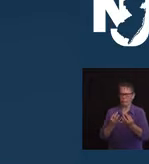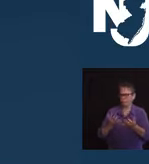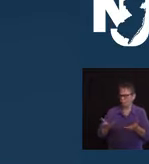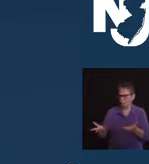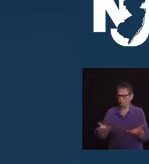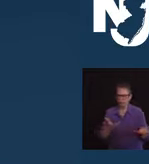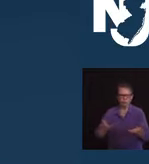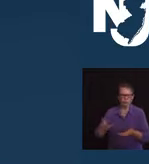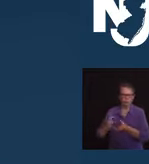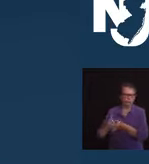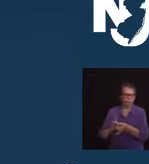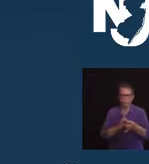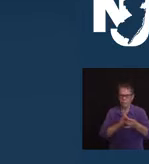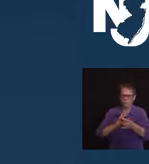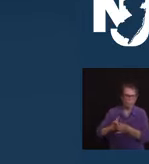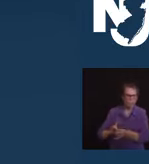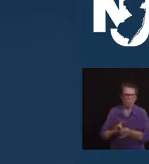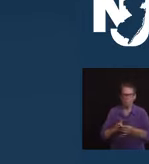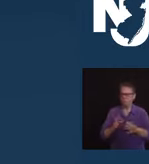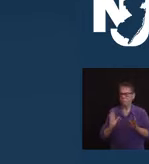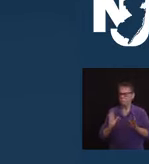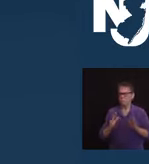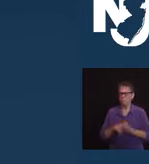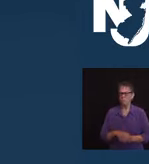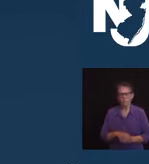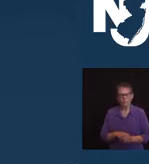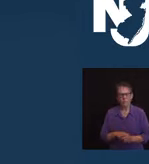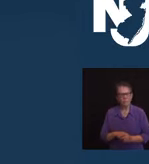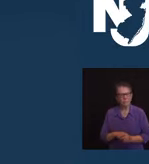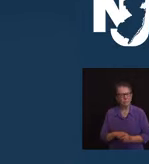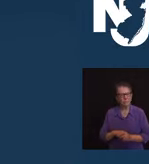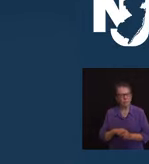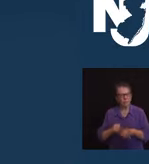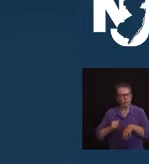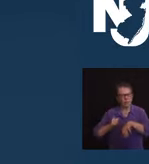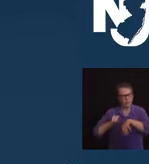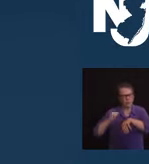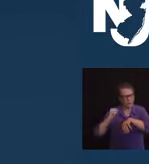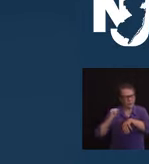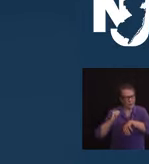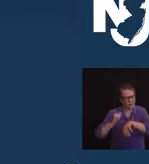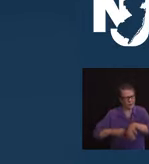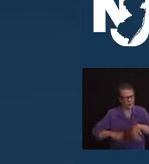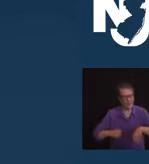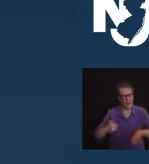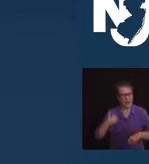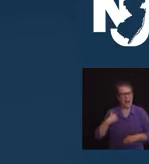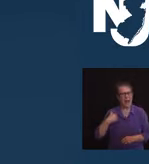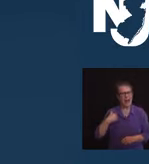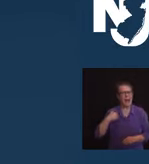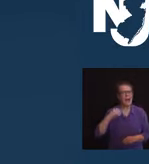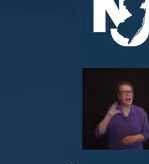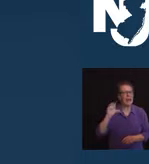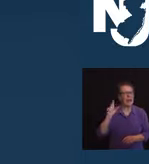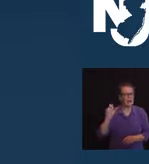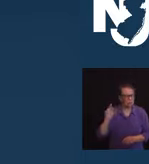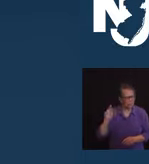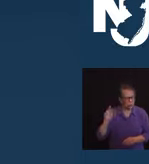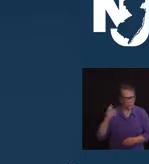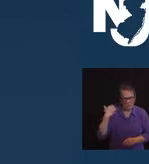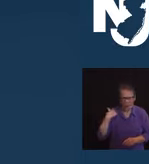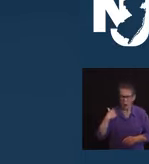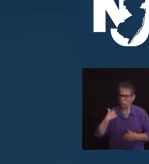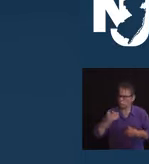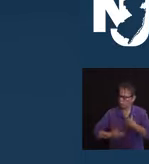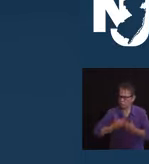it be surviving cancer or merely dealing with life's day-to-day trials and tribulations. She leaves behind her